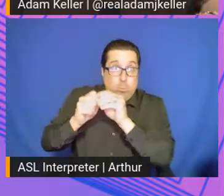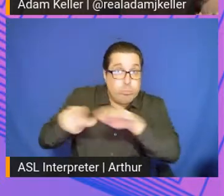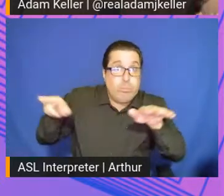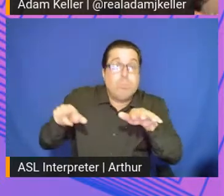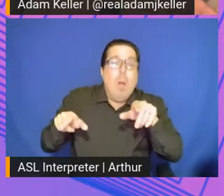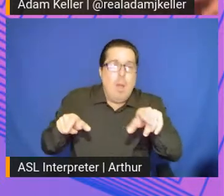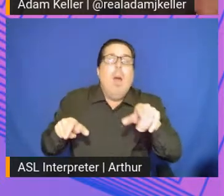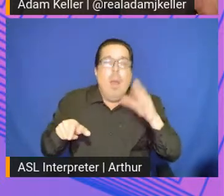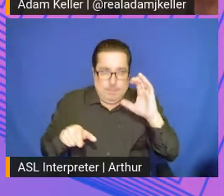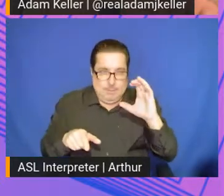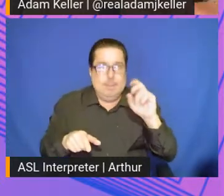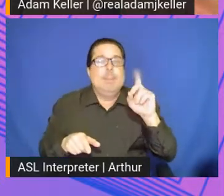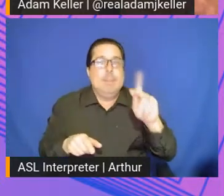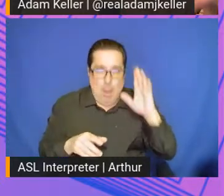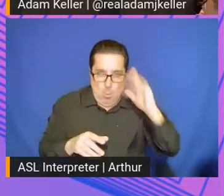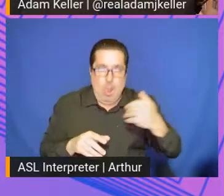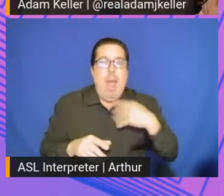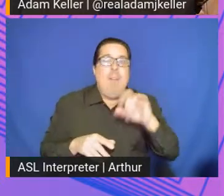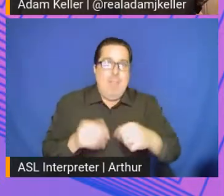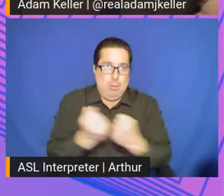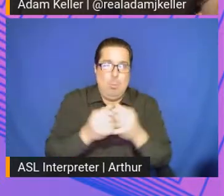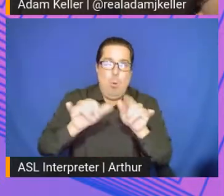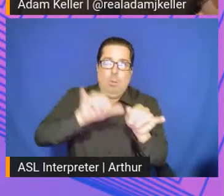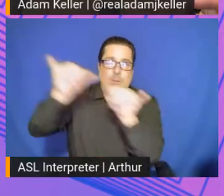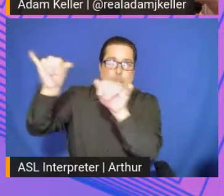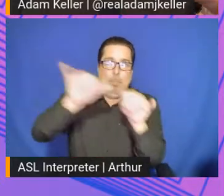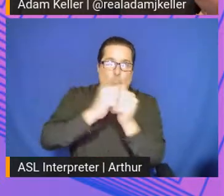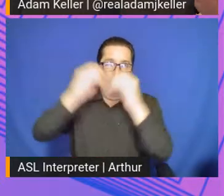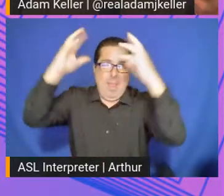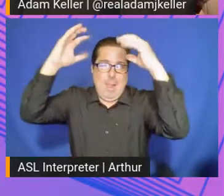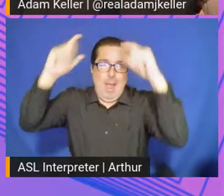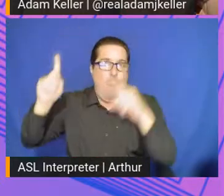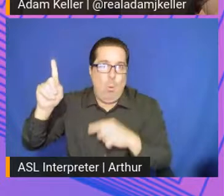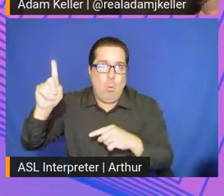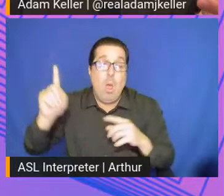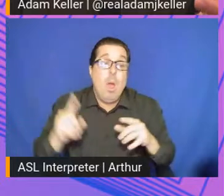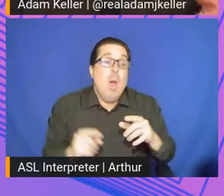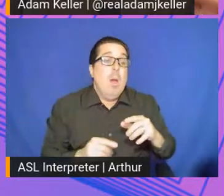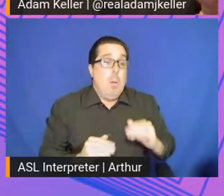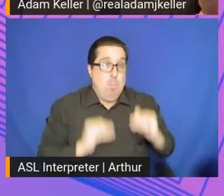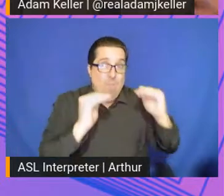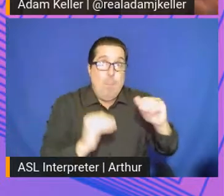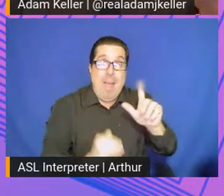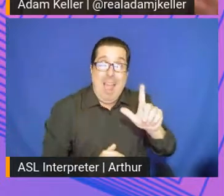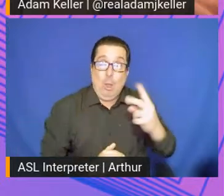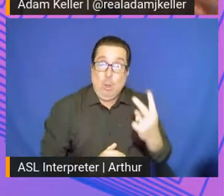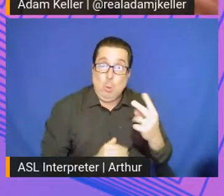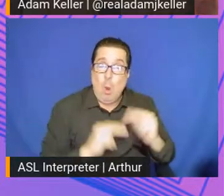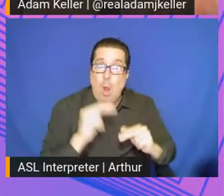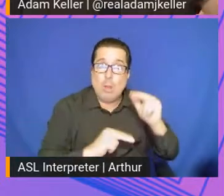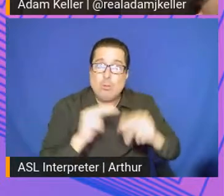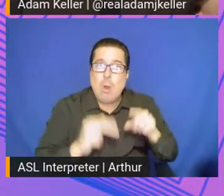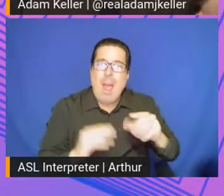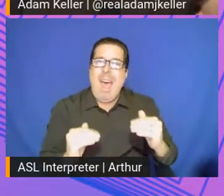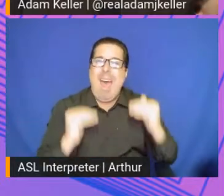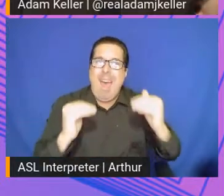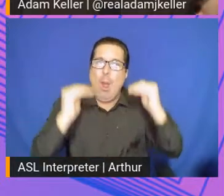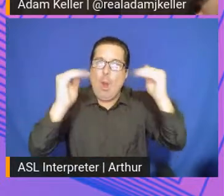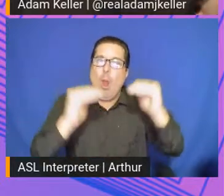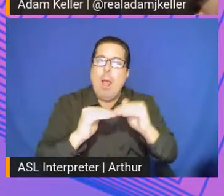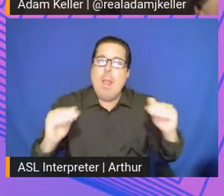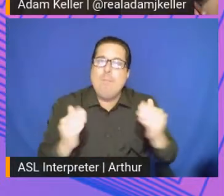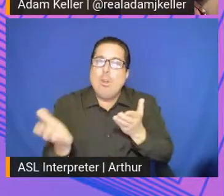support as well. And then we start to move up. So an L2 construct, these are higher level service